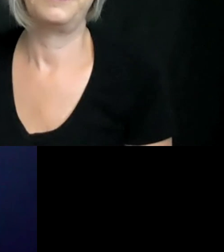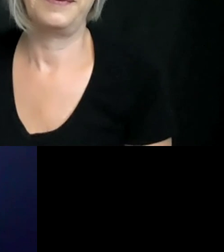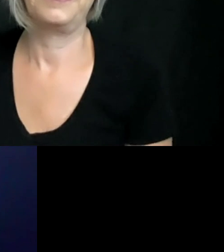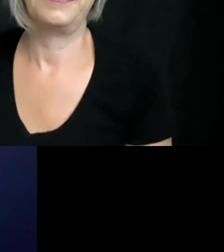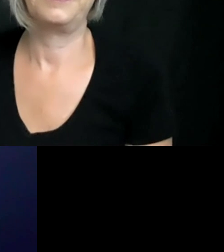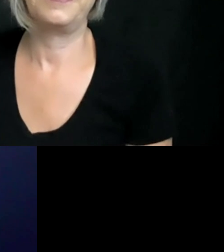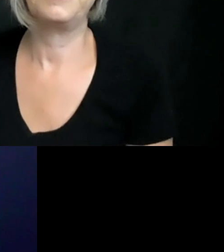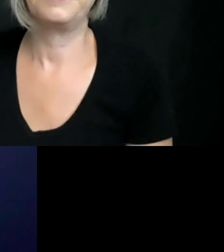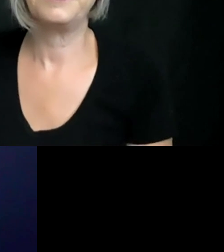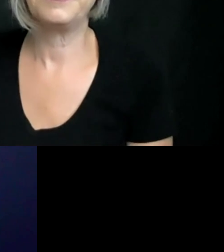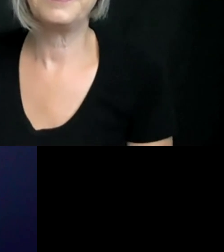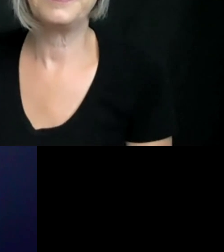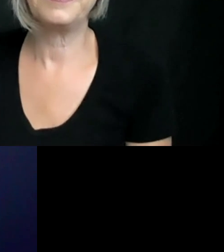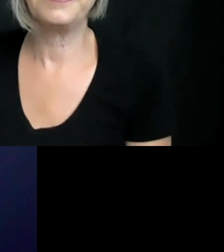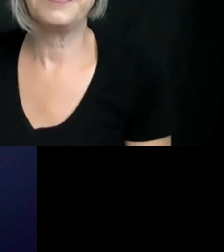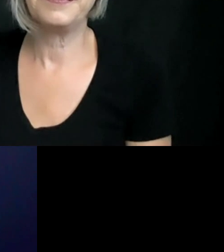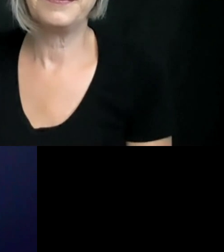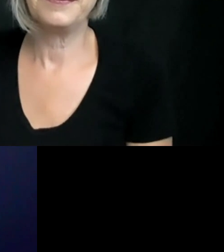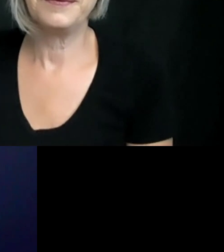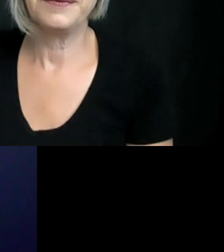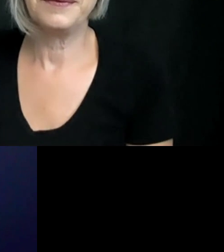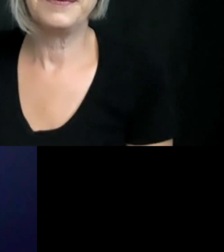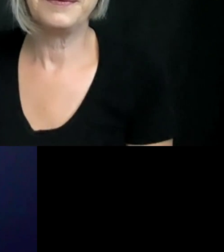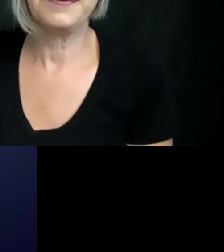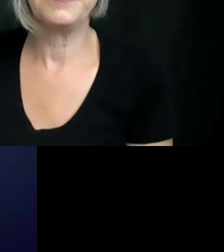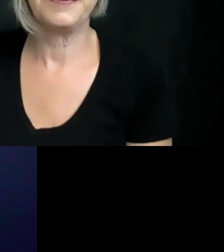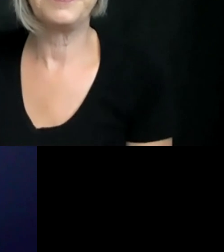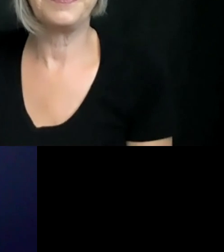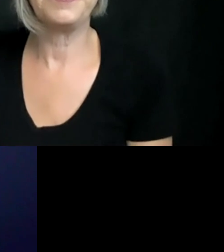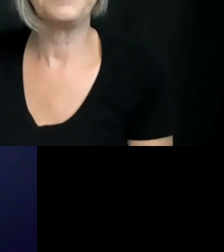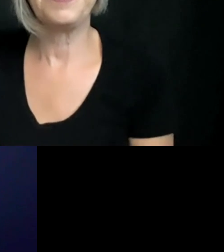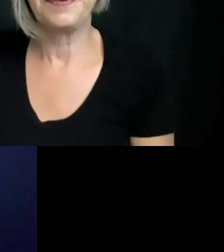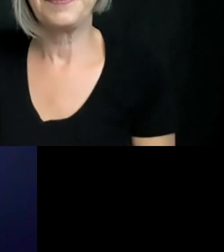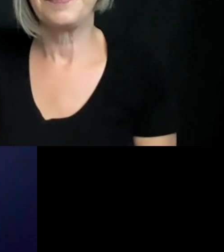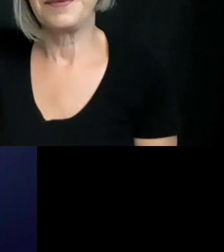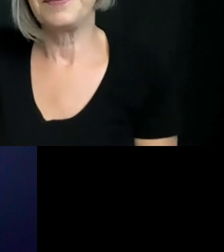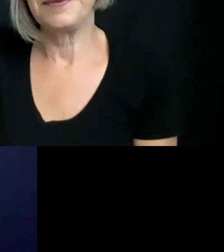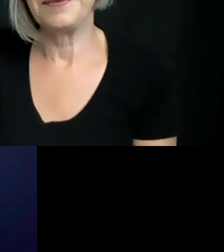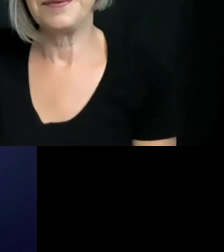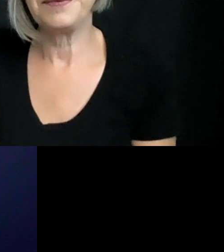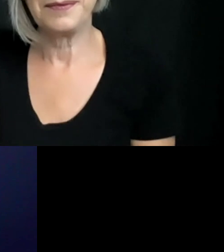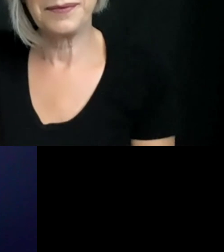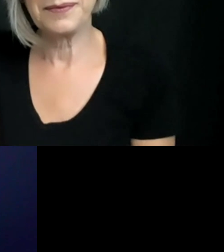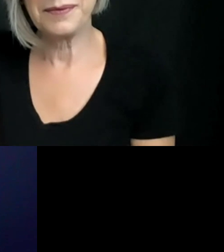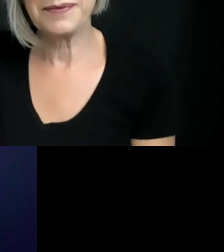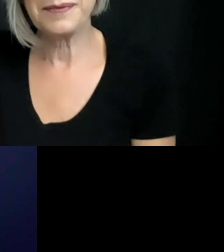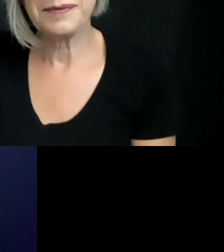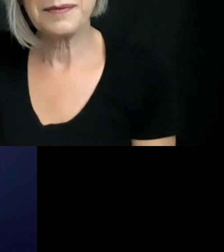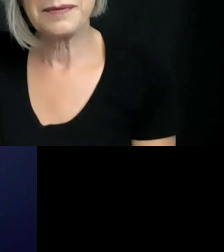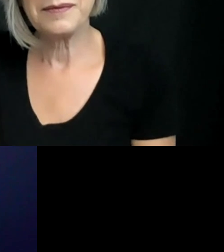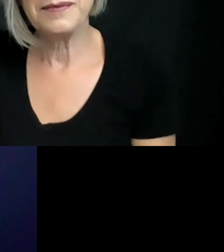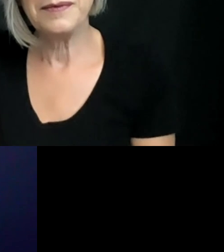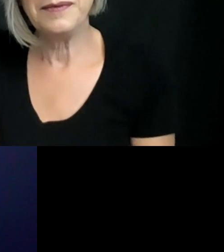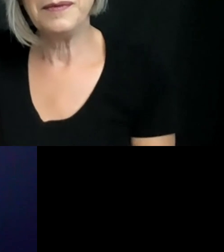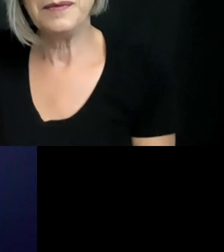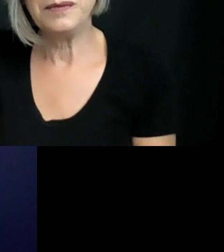So, okay, so between Beth and I being able to answer, this information. So for